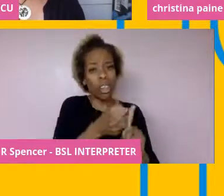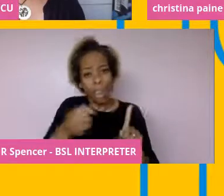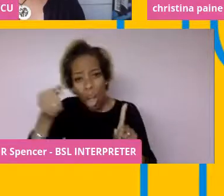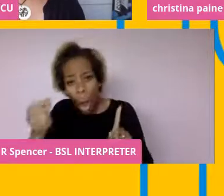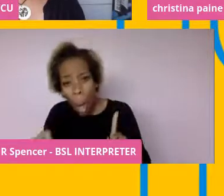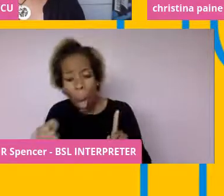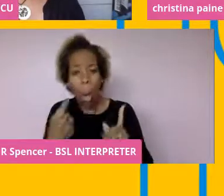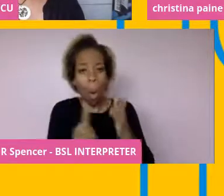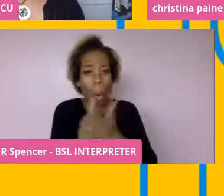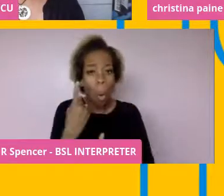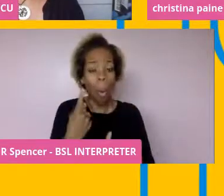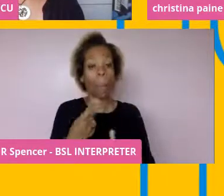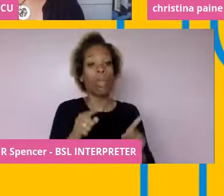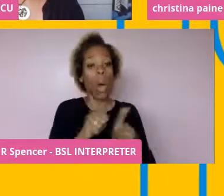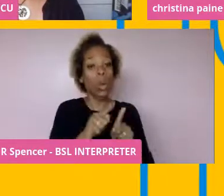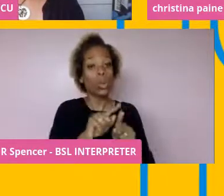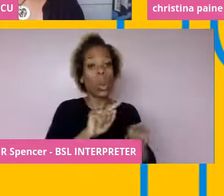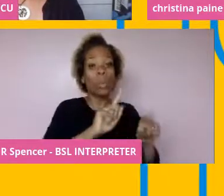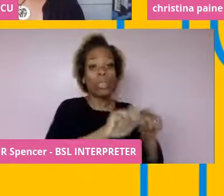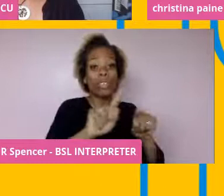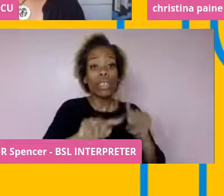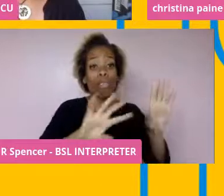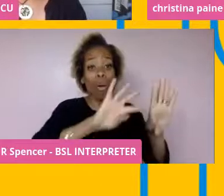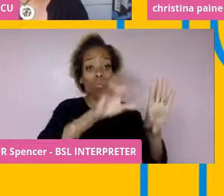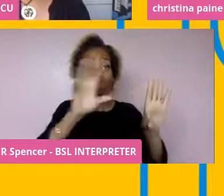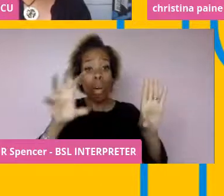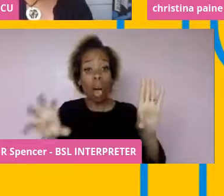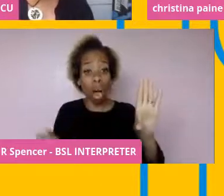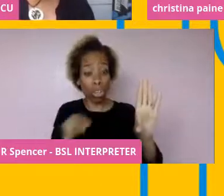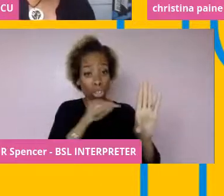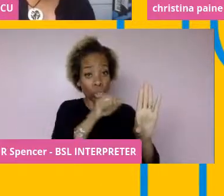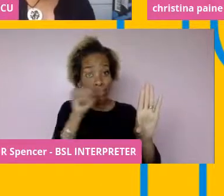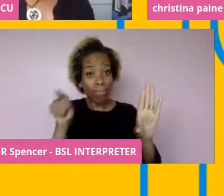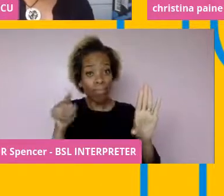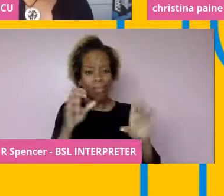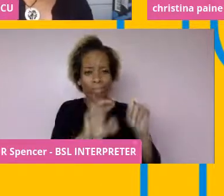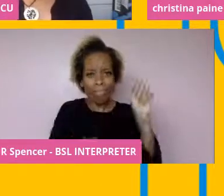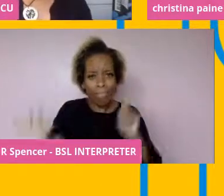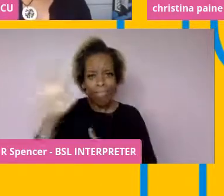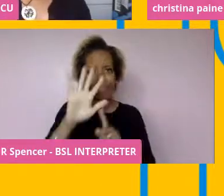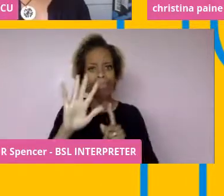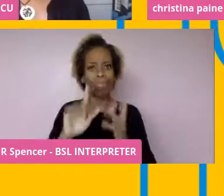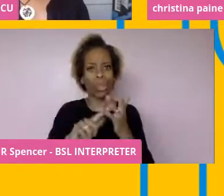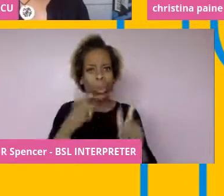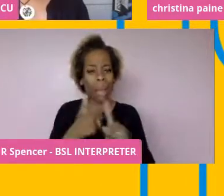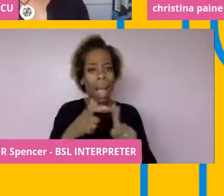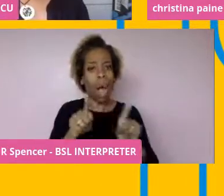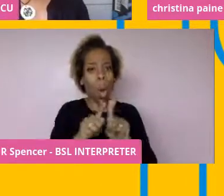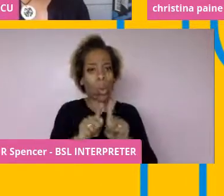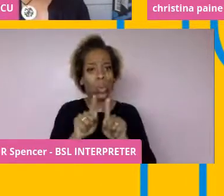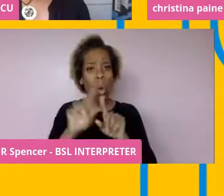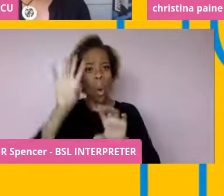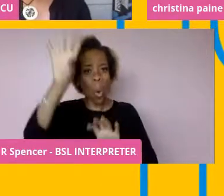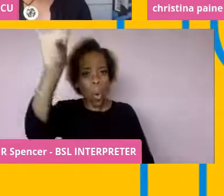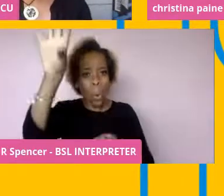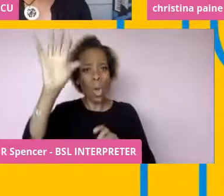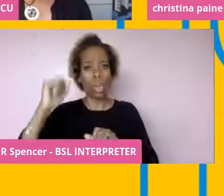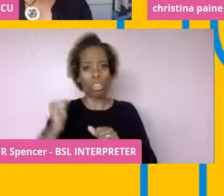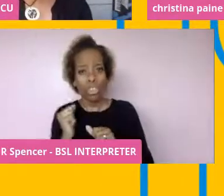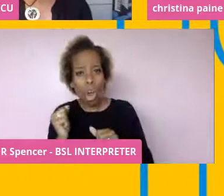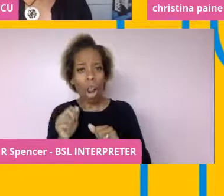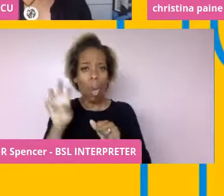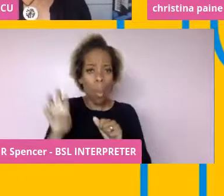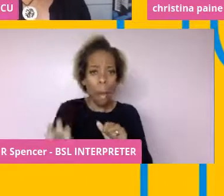local campaigns, in terms of how to get UK-wide and kind of devolved nation attention on those. There's always more we can